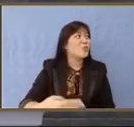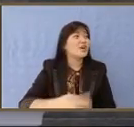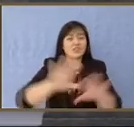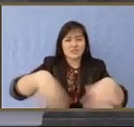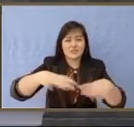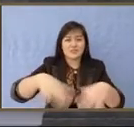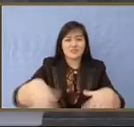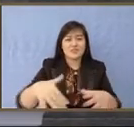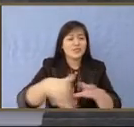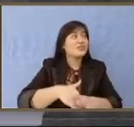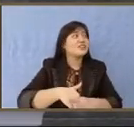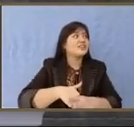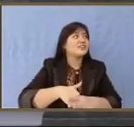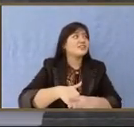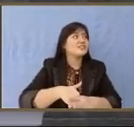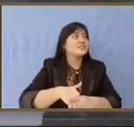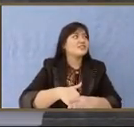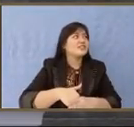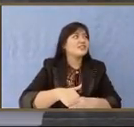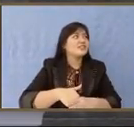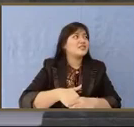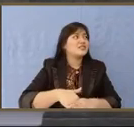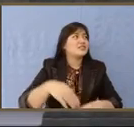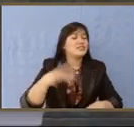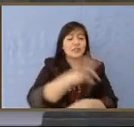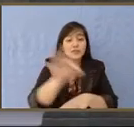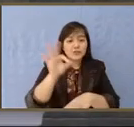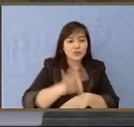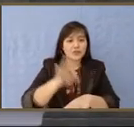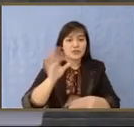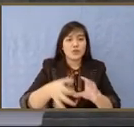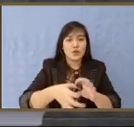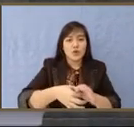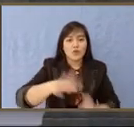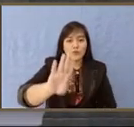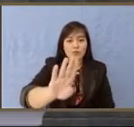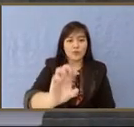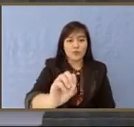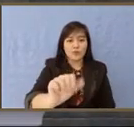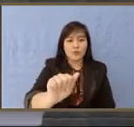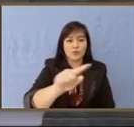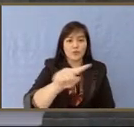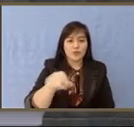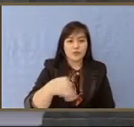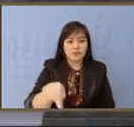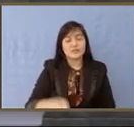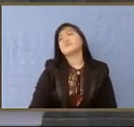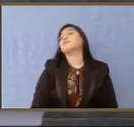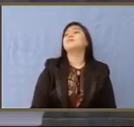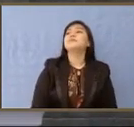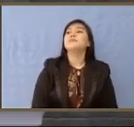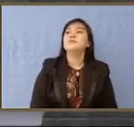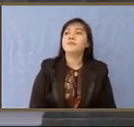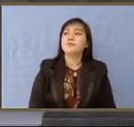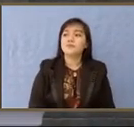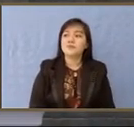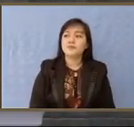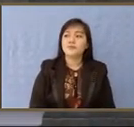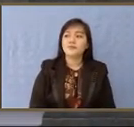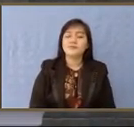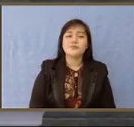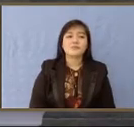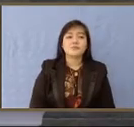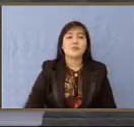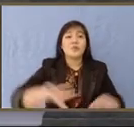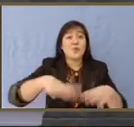of Boaz. Ruth gleans in the fields of Boaz. This is the time na si Ruth po ay nagtatrabaho para